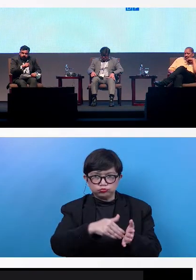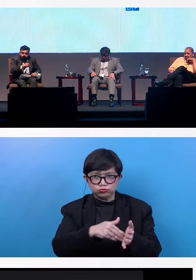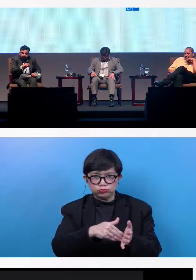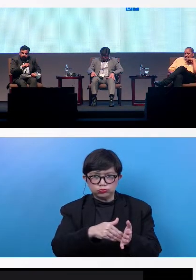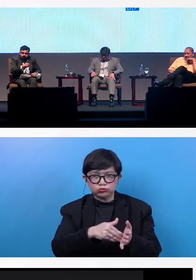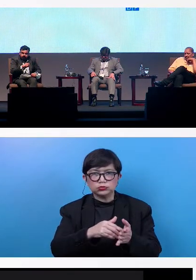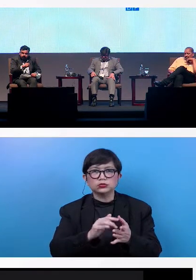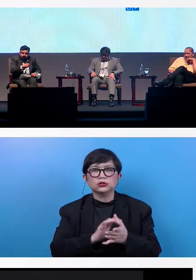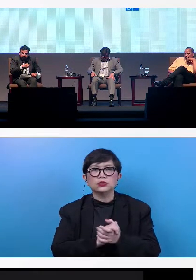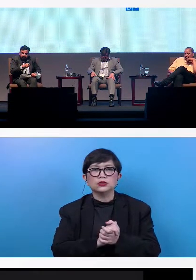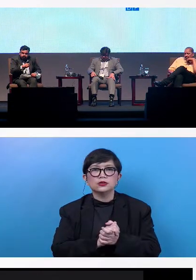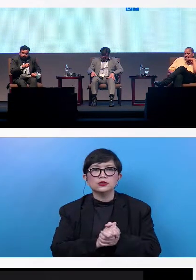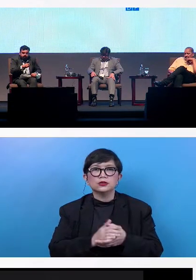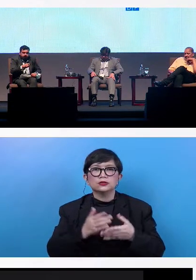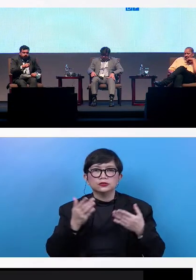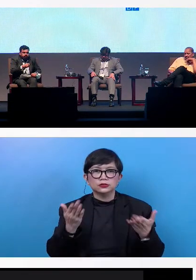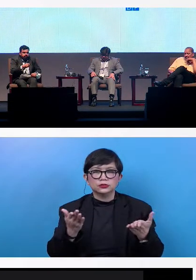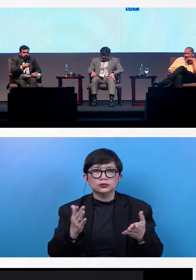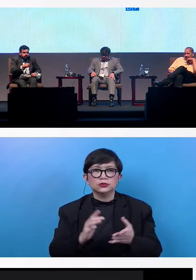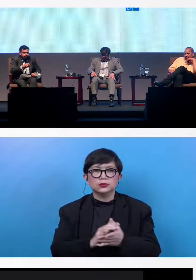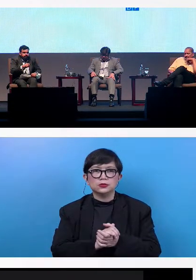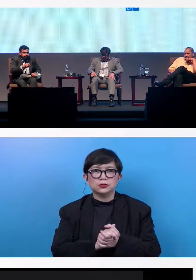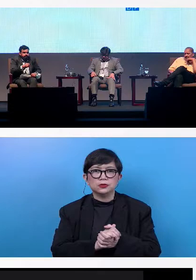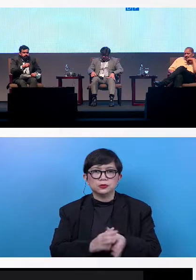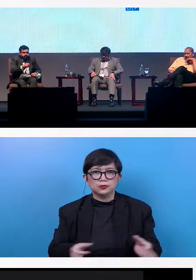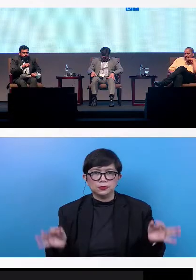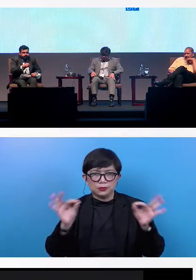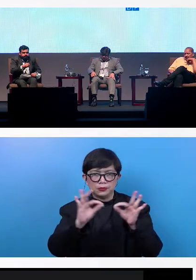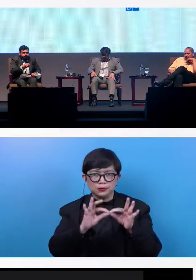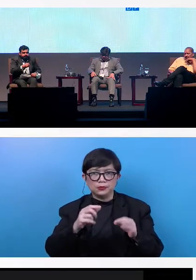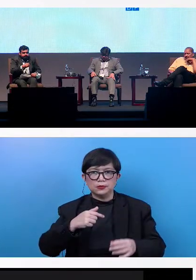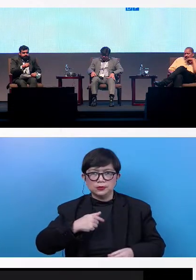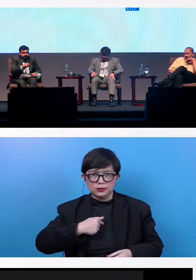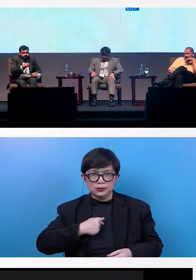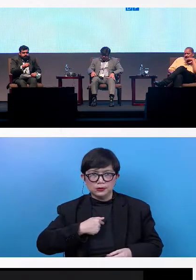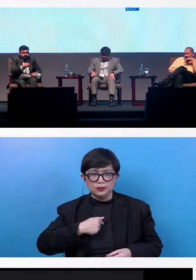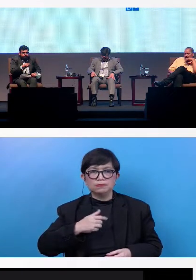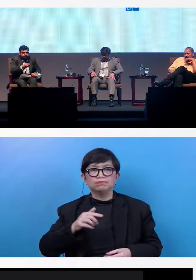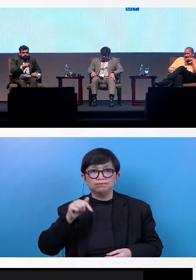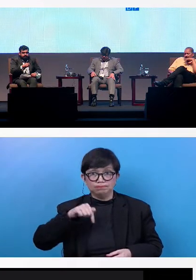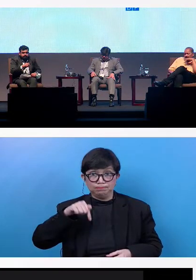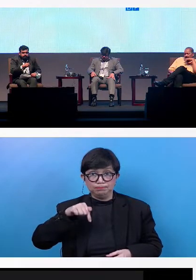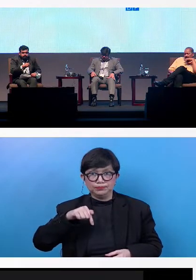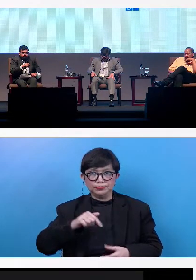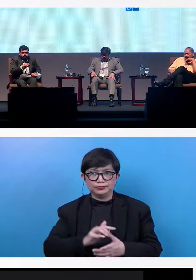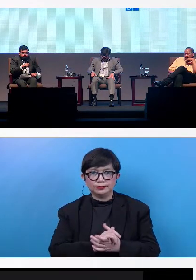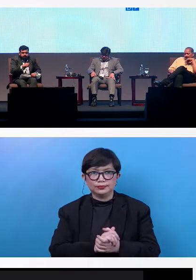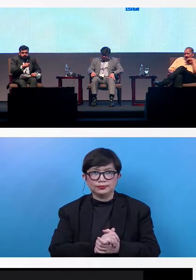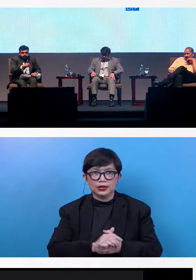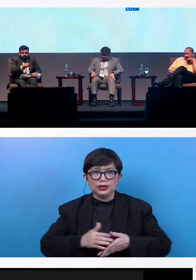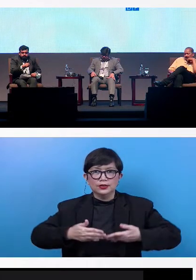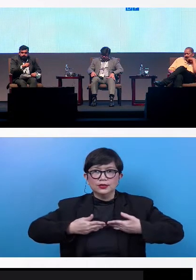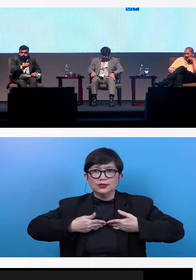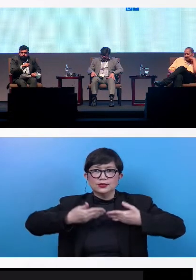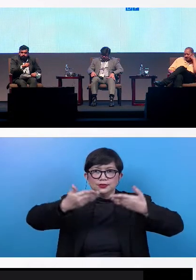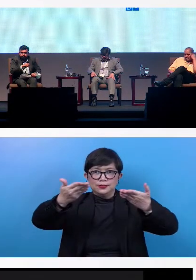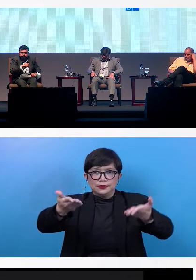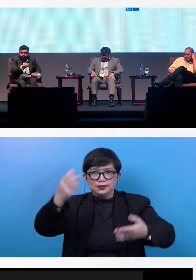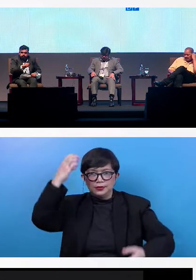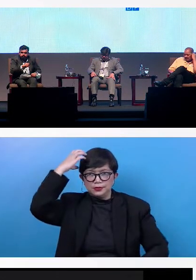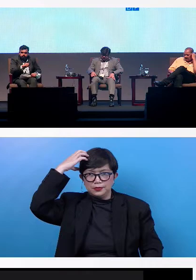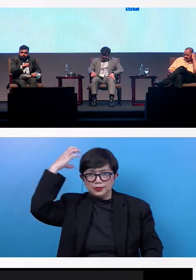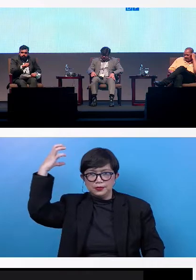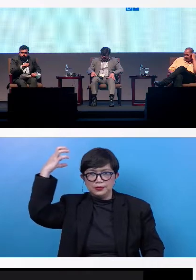very useful. I'll be definitely put forward to the government and for the necessary, because we are right now